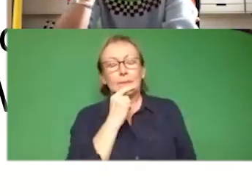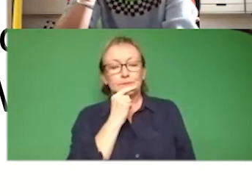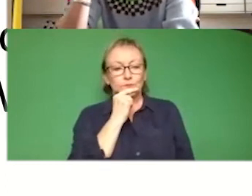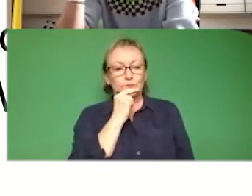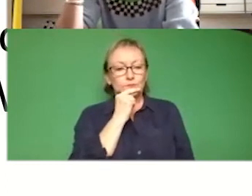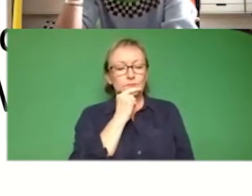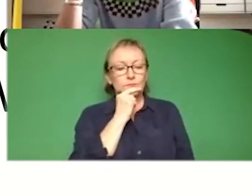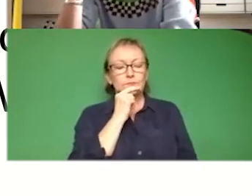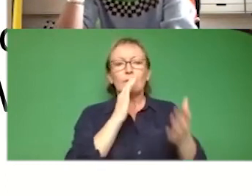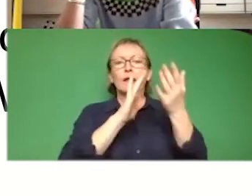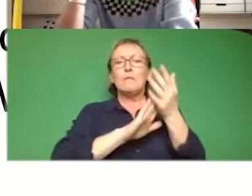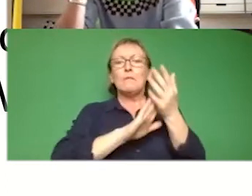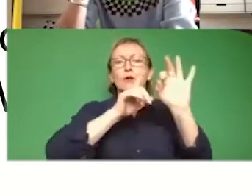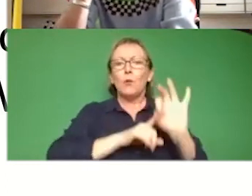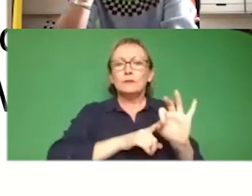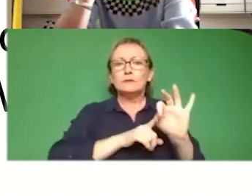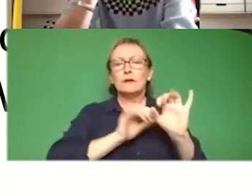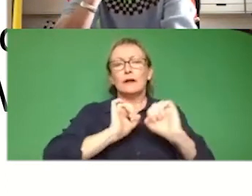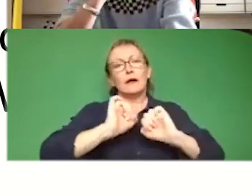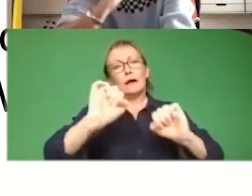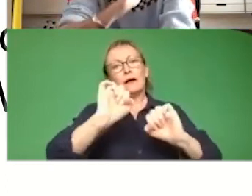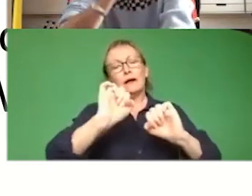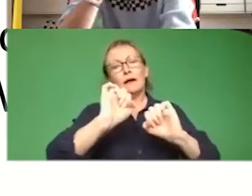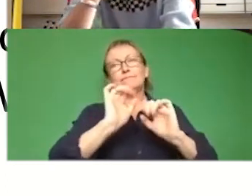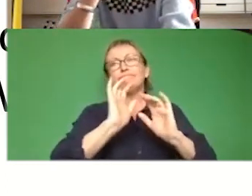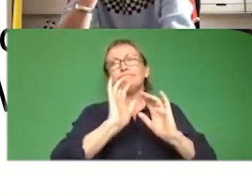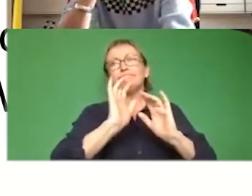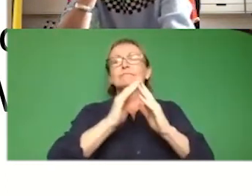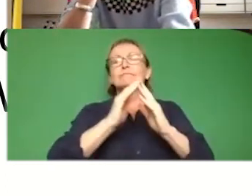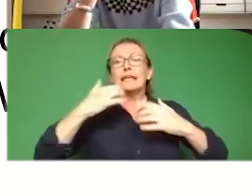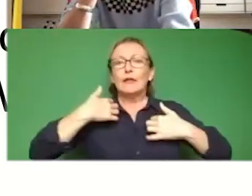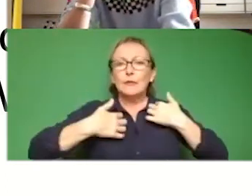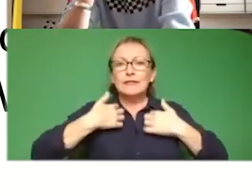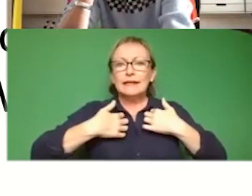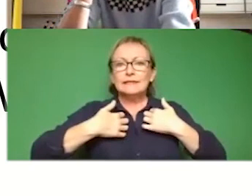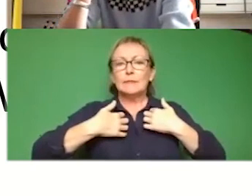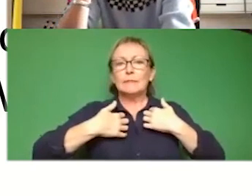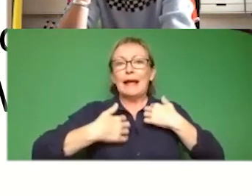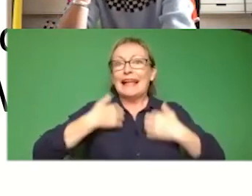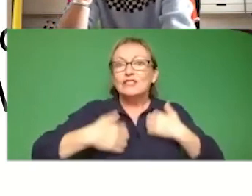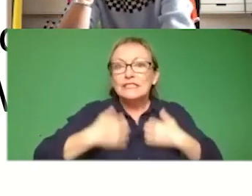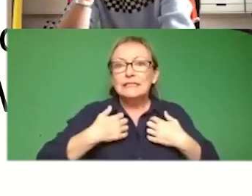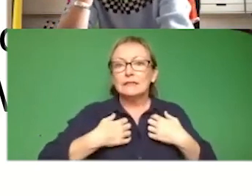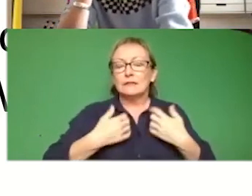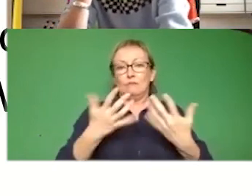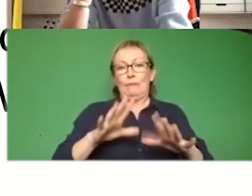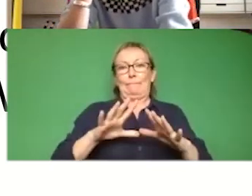I think Mary Quant's sort of her enthusiasm, her sort of energy has always been a huge